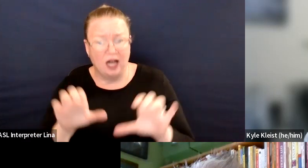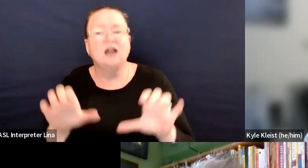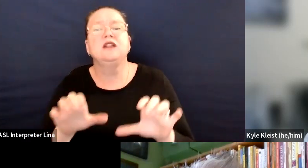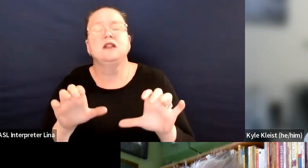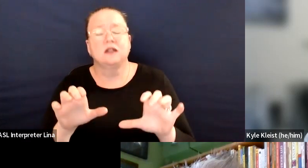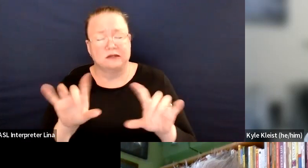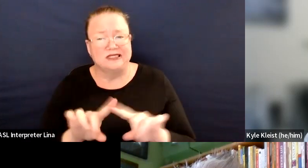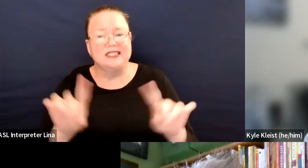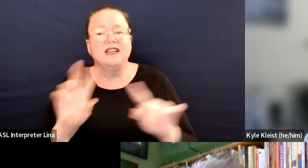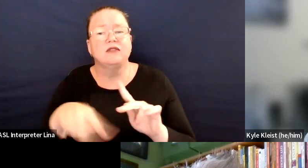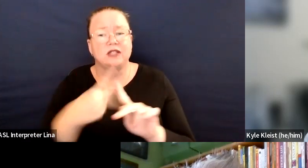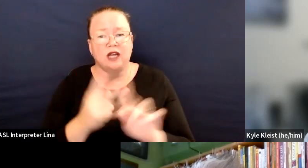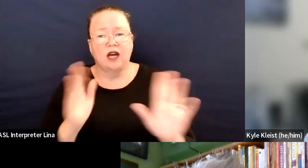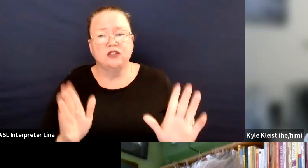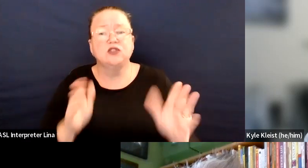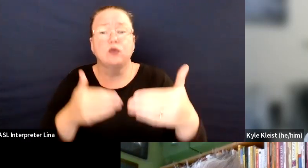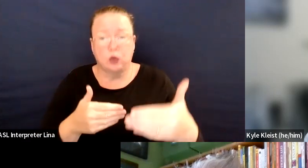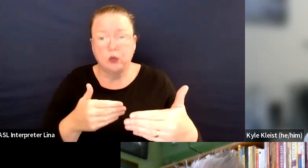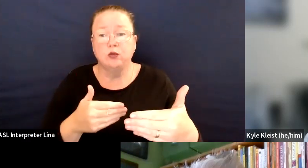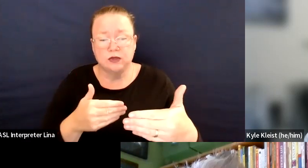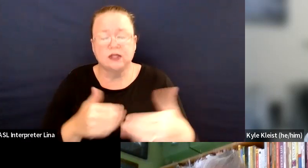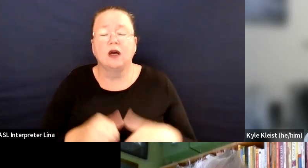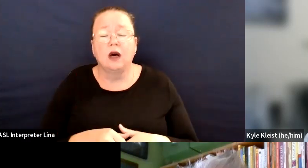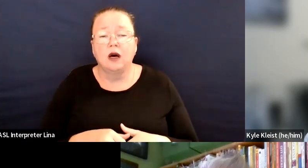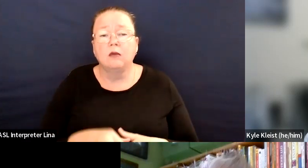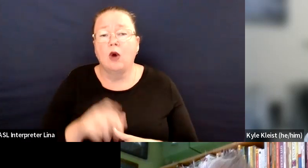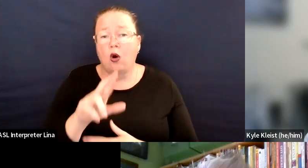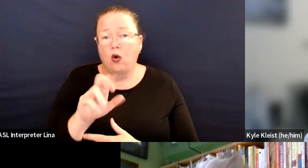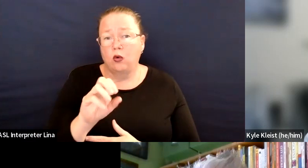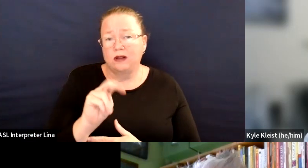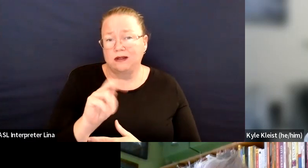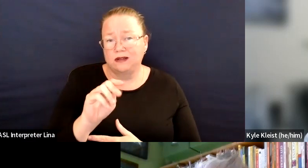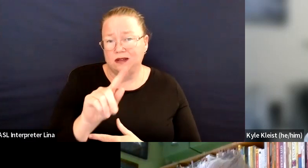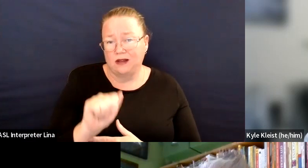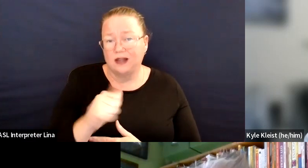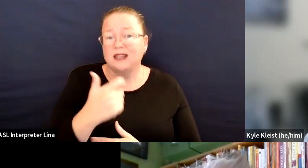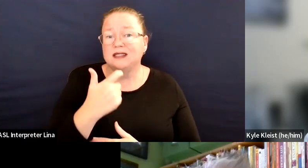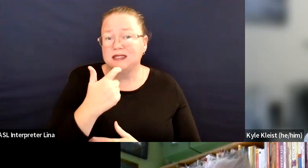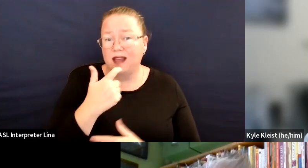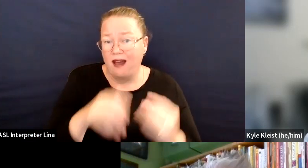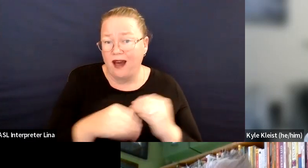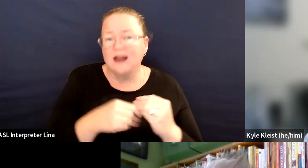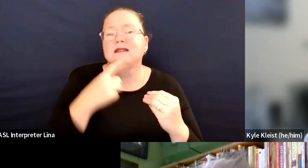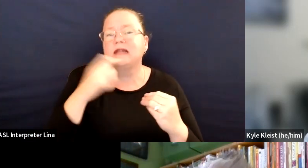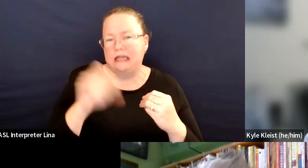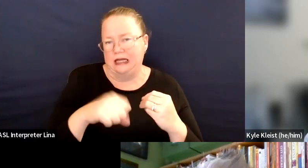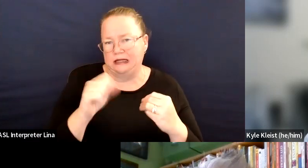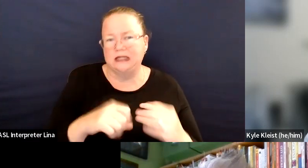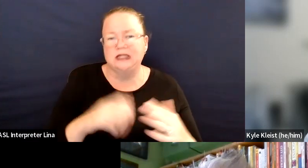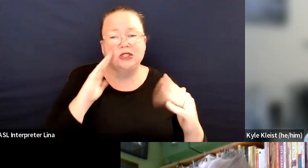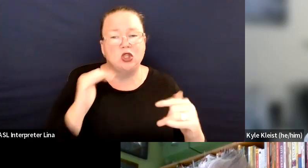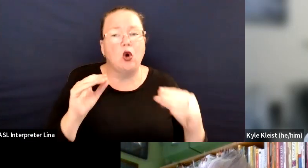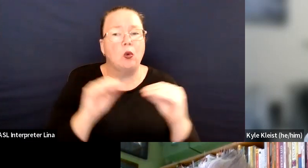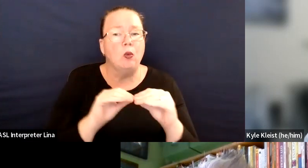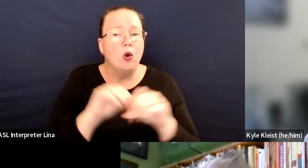done different types of rooms. Renata is adding to the comment by saying, yes, hoping to do more in